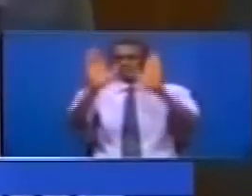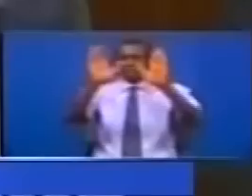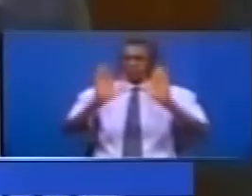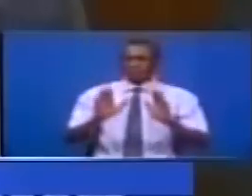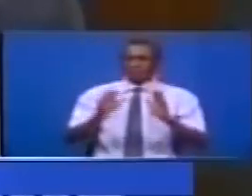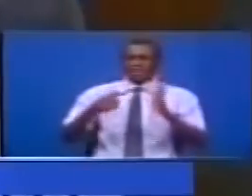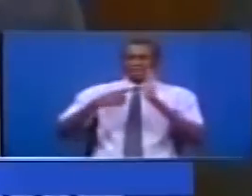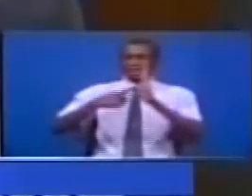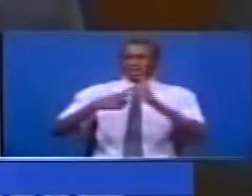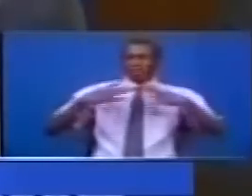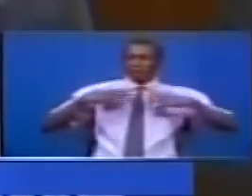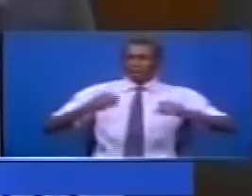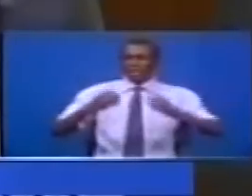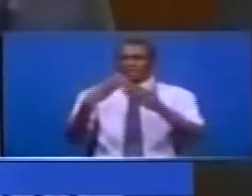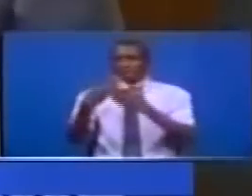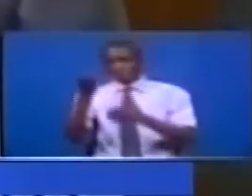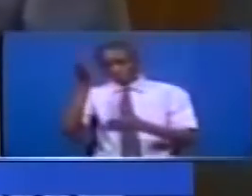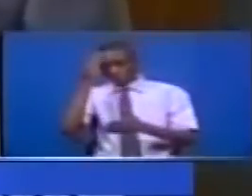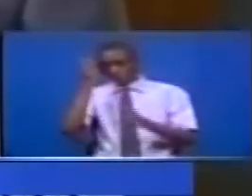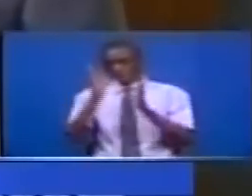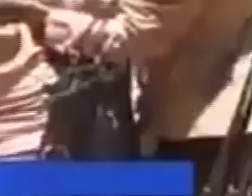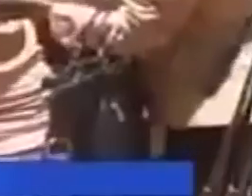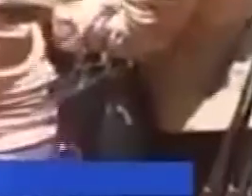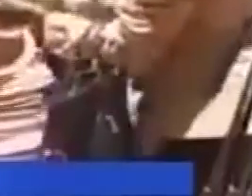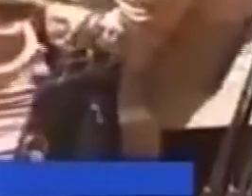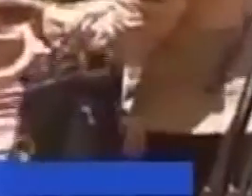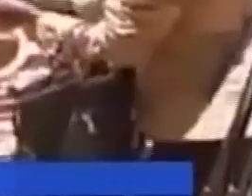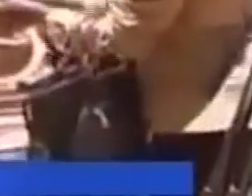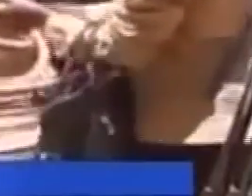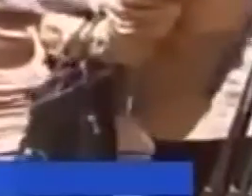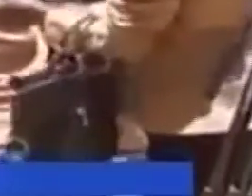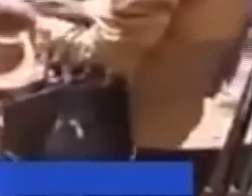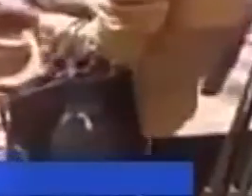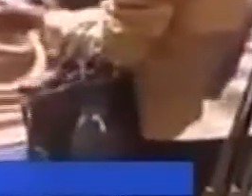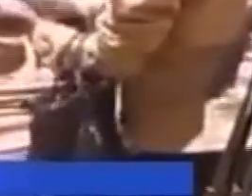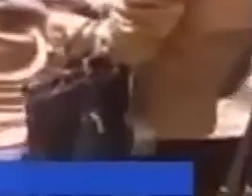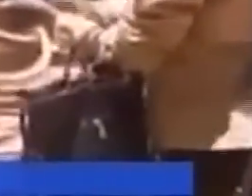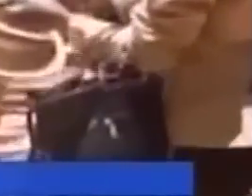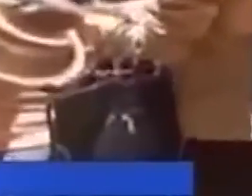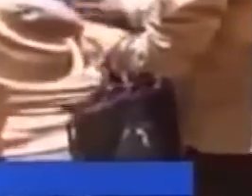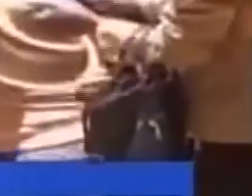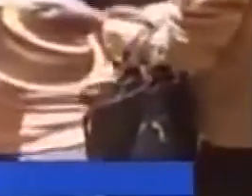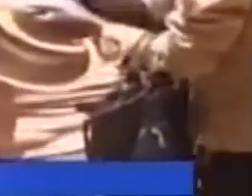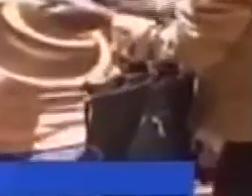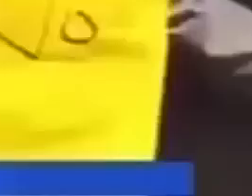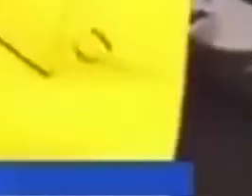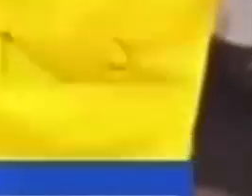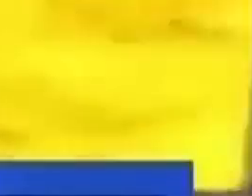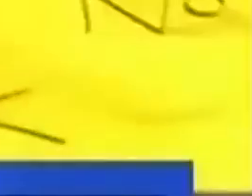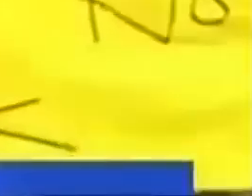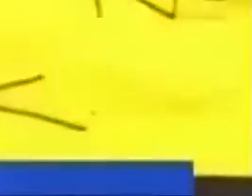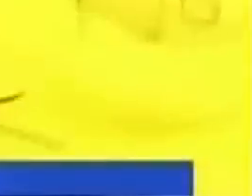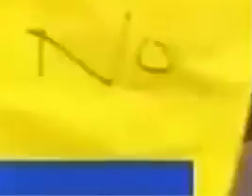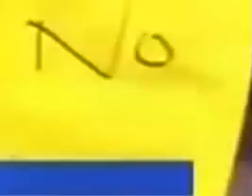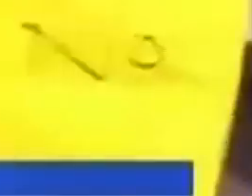health, education, and in security. The president argues Kenyan teachers are in fact earning well as compared to